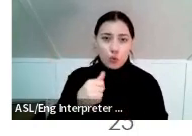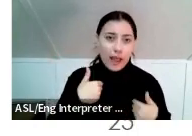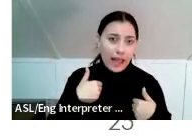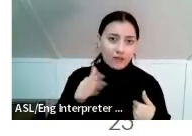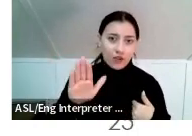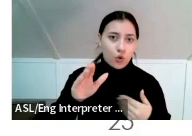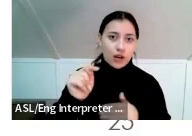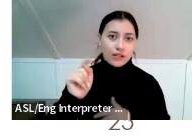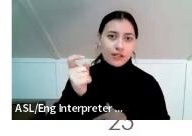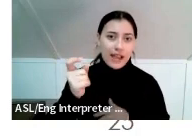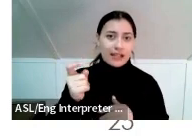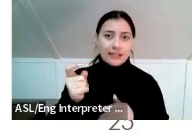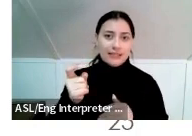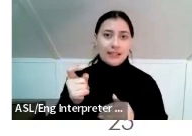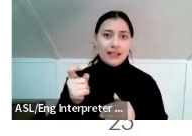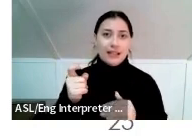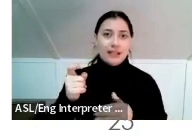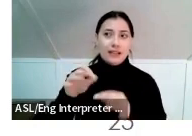tax statements at this point.